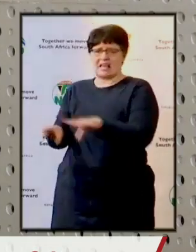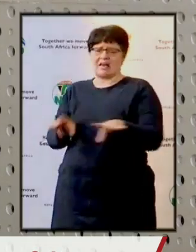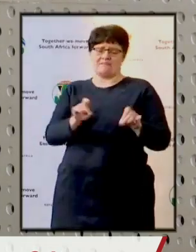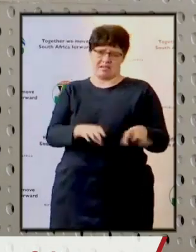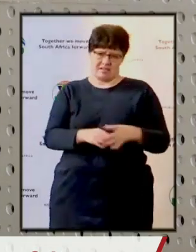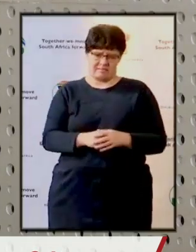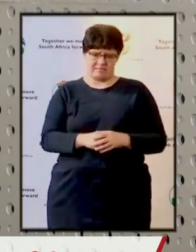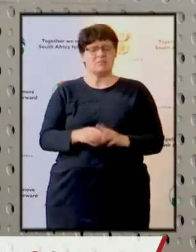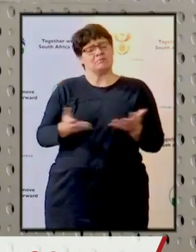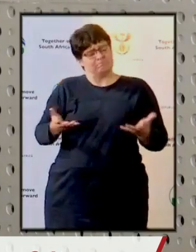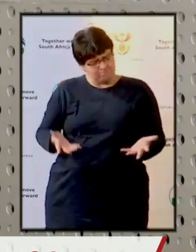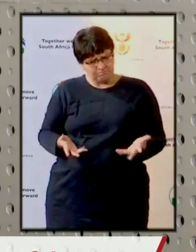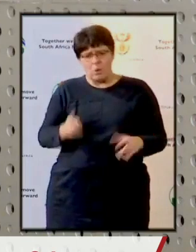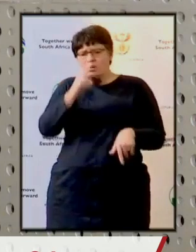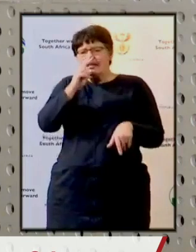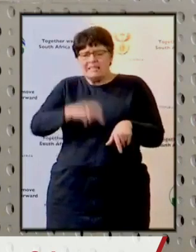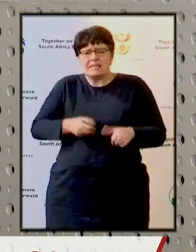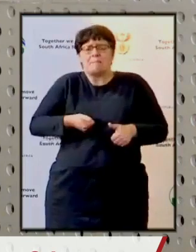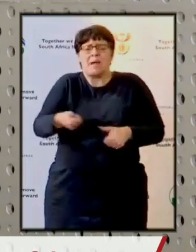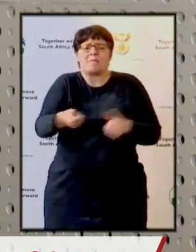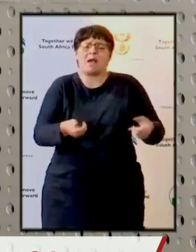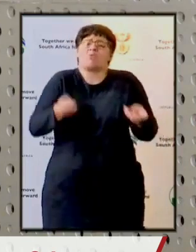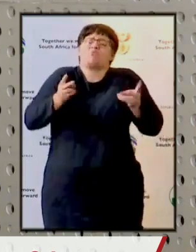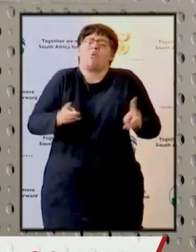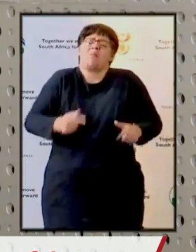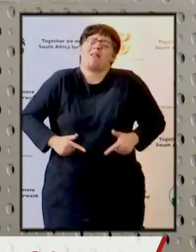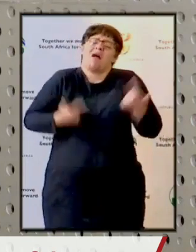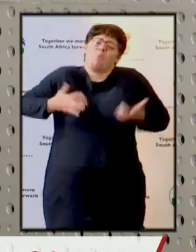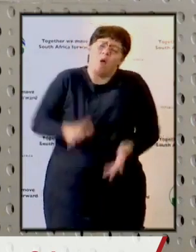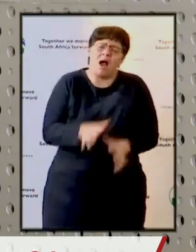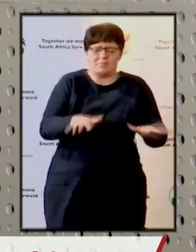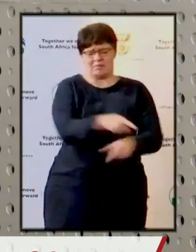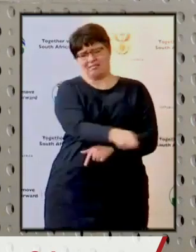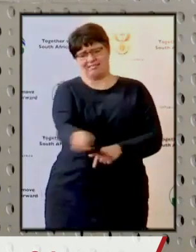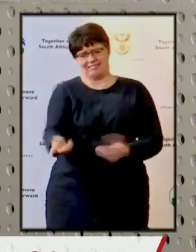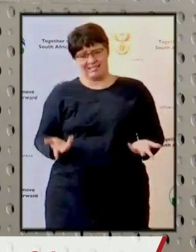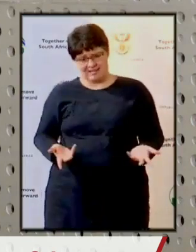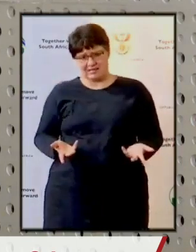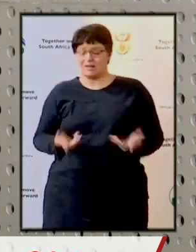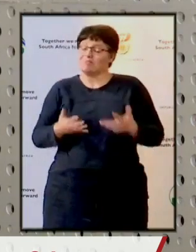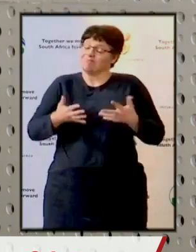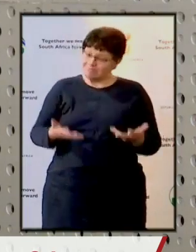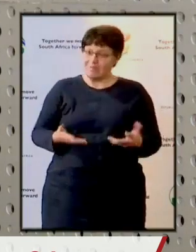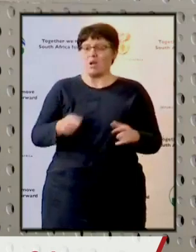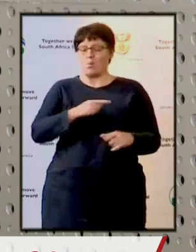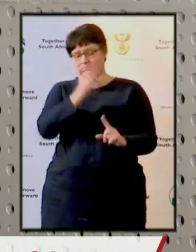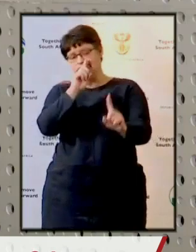freedoms of our normal lives. The framework was based on a step-by-step reopening of the